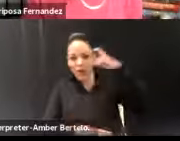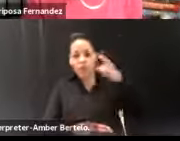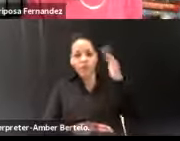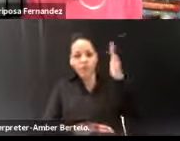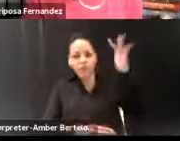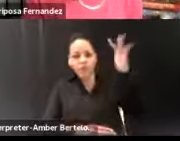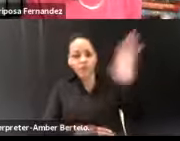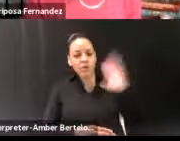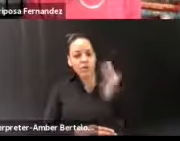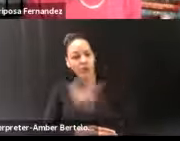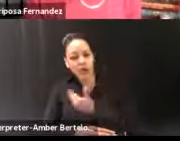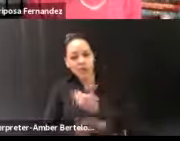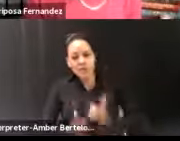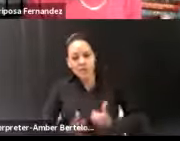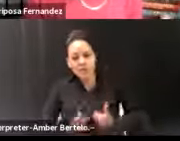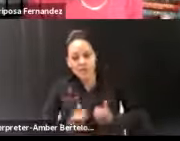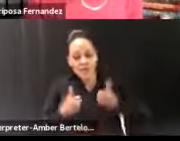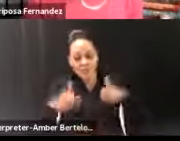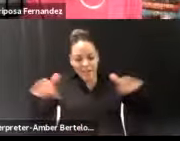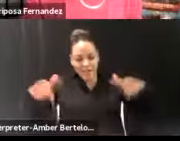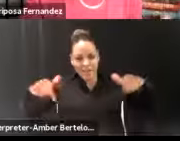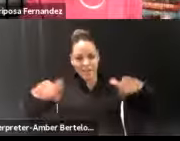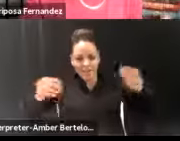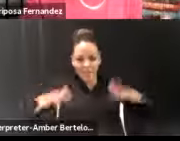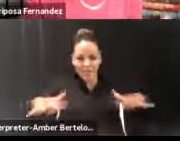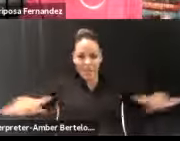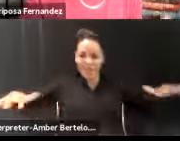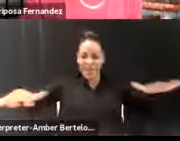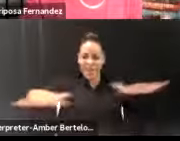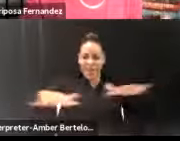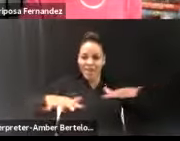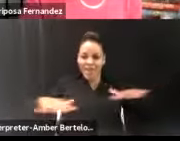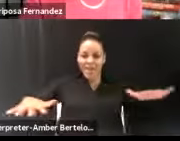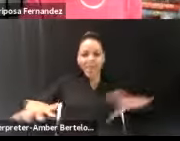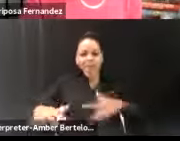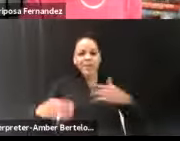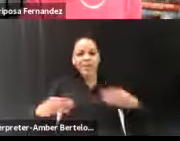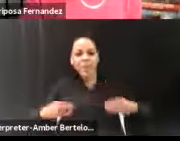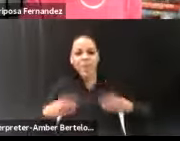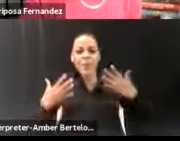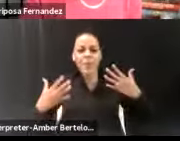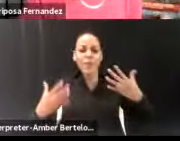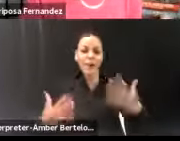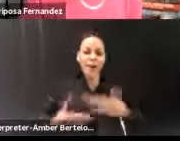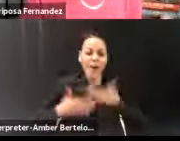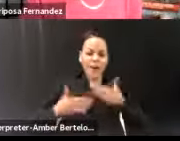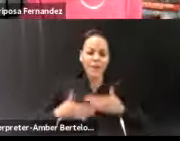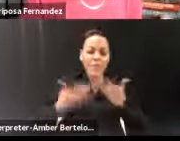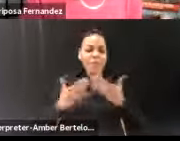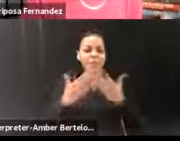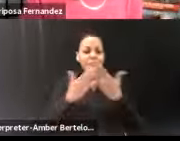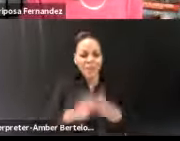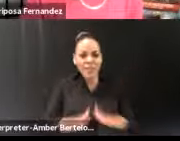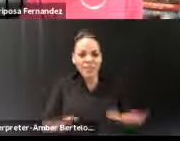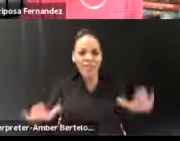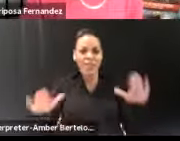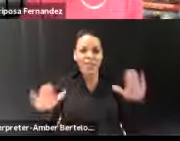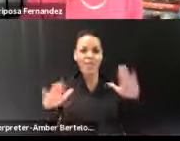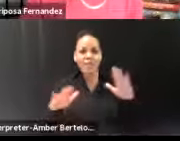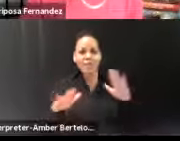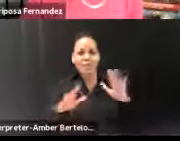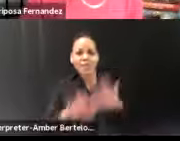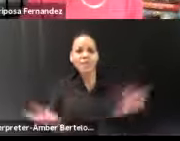have, to live inside this Bronx land, to be happy, to live with dignity, to live in peace, justicia